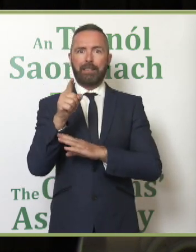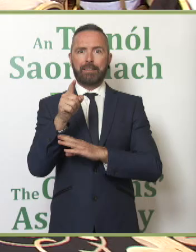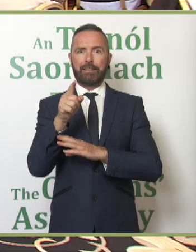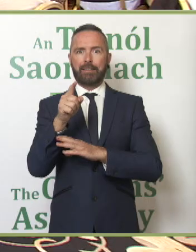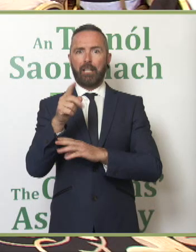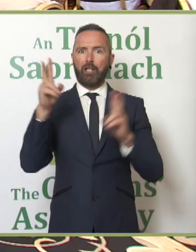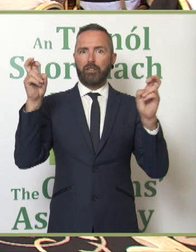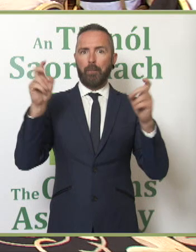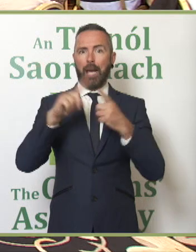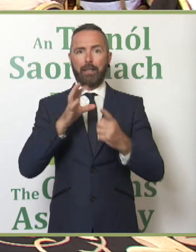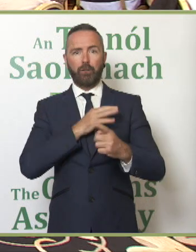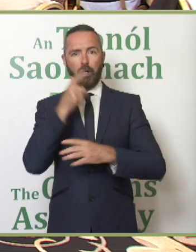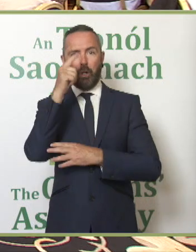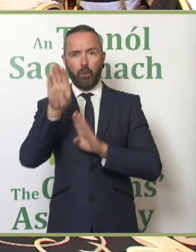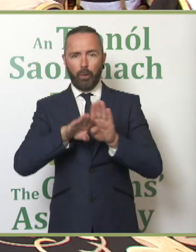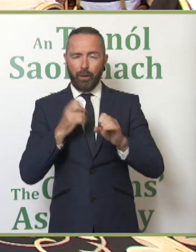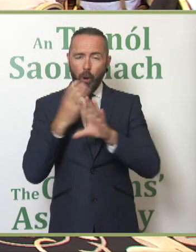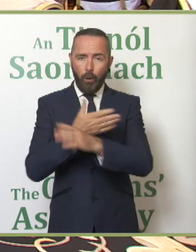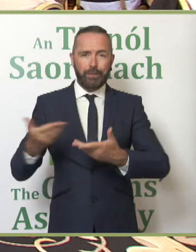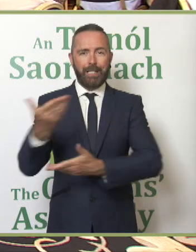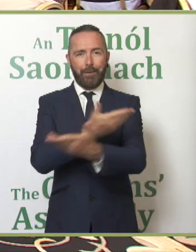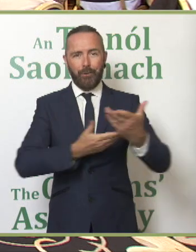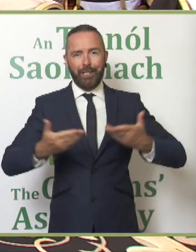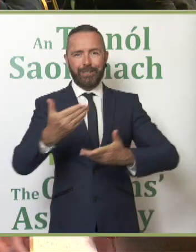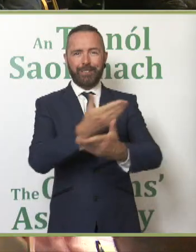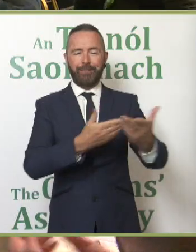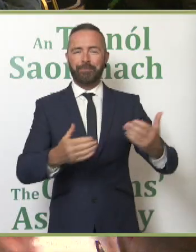deliberation. Thanks very much.